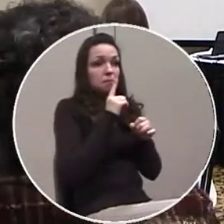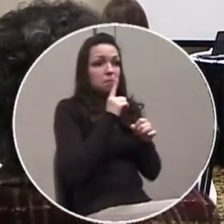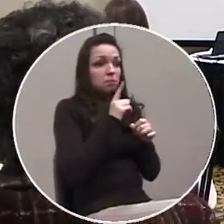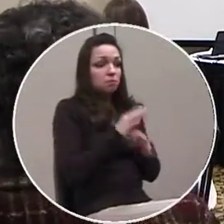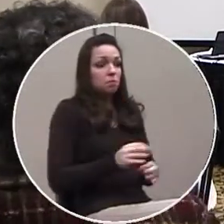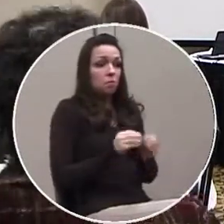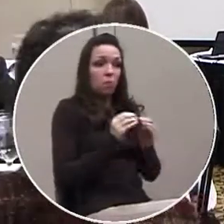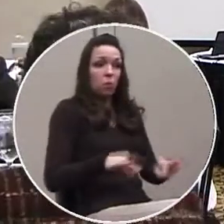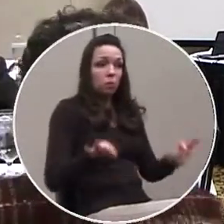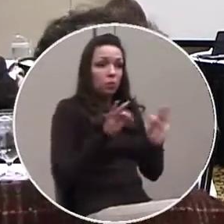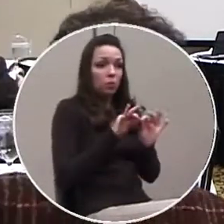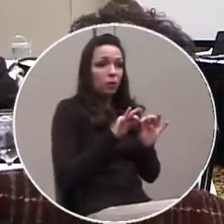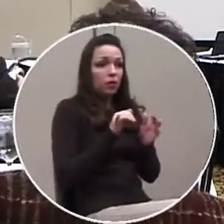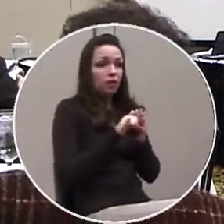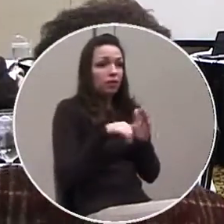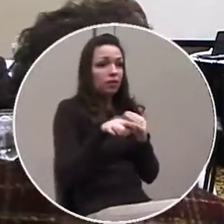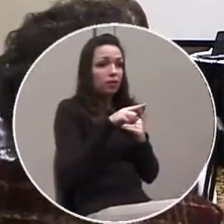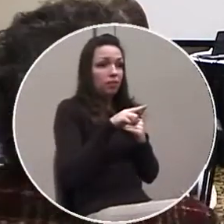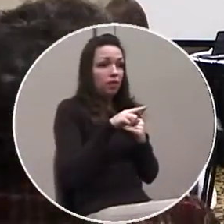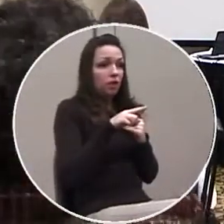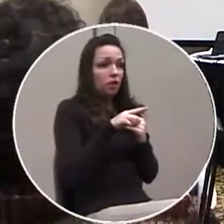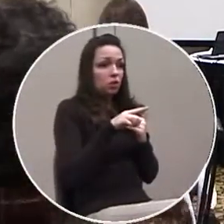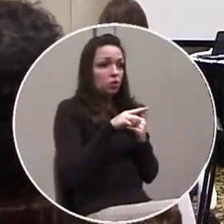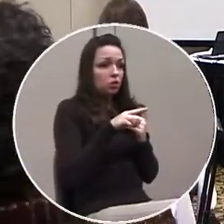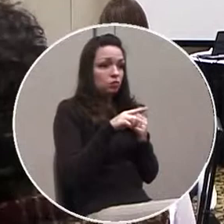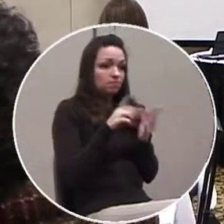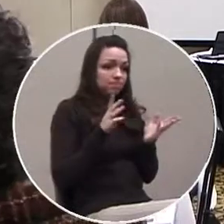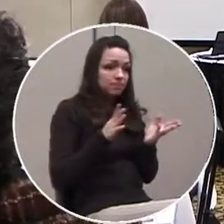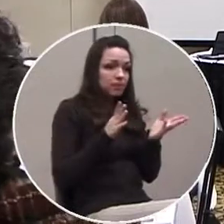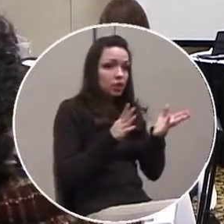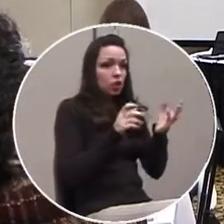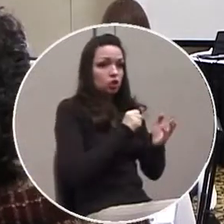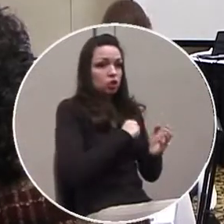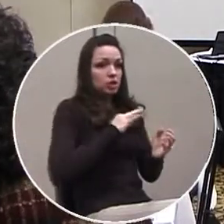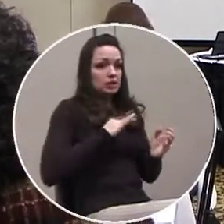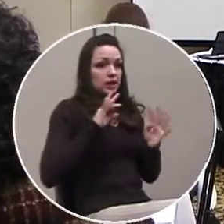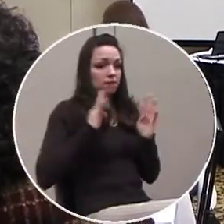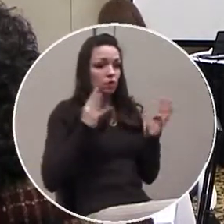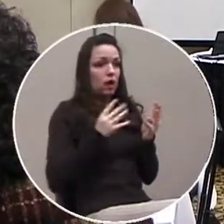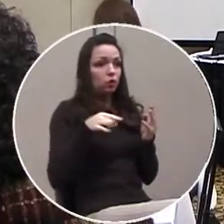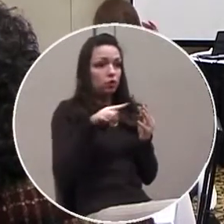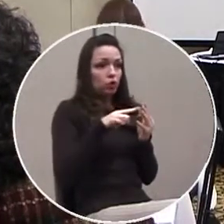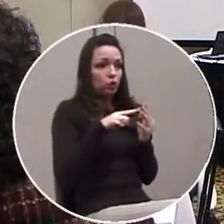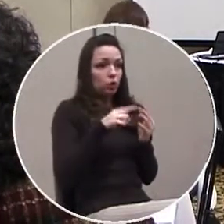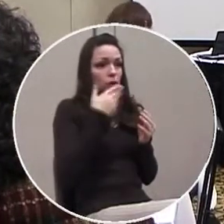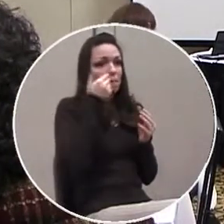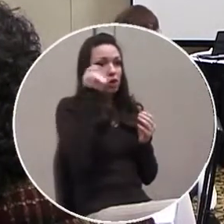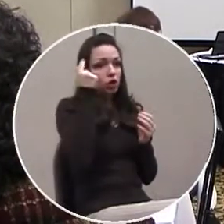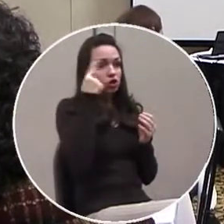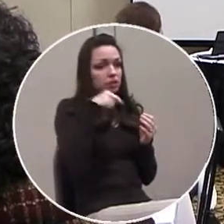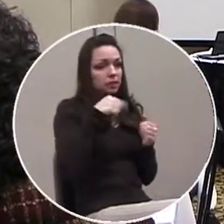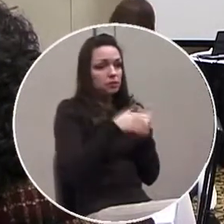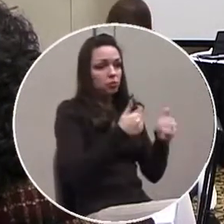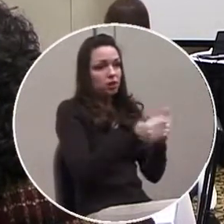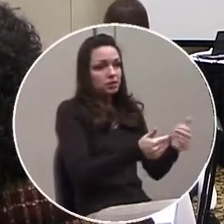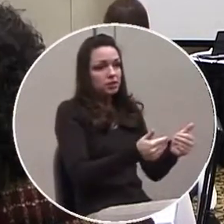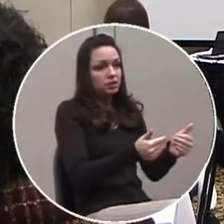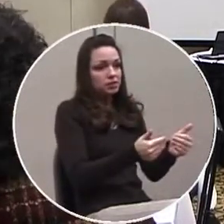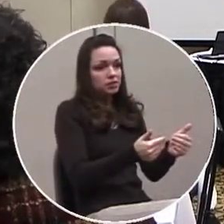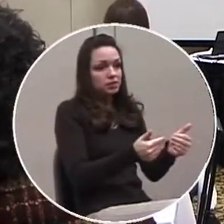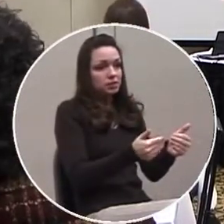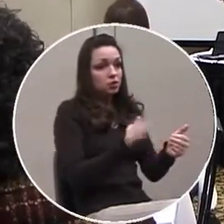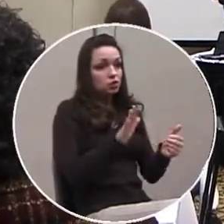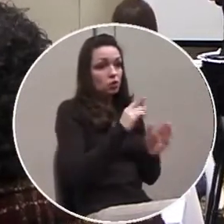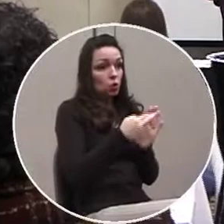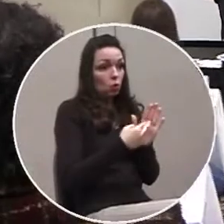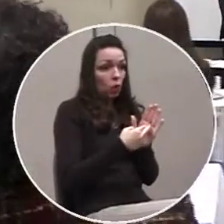critical that you coach the staff around you to better understand this process. So your role as